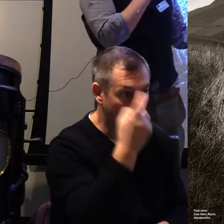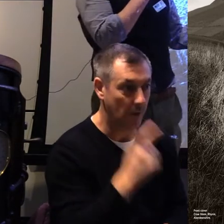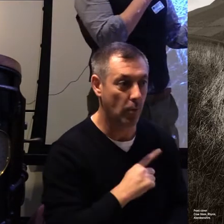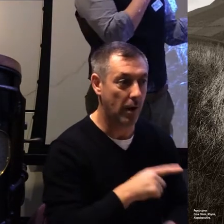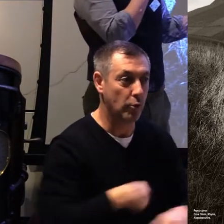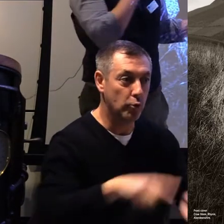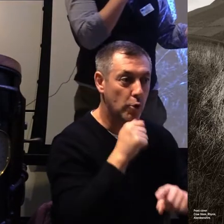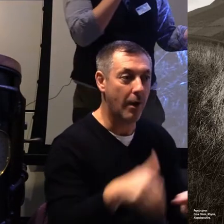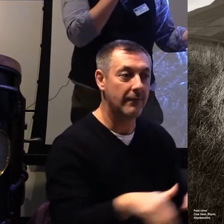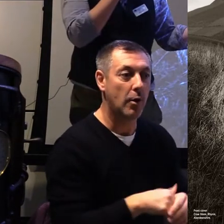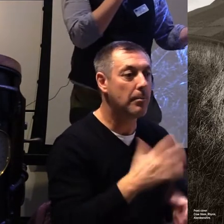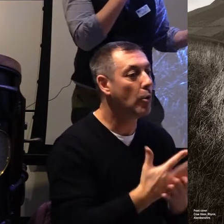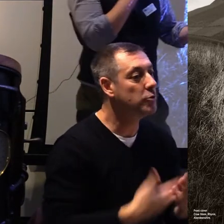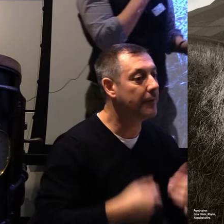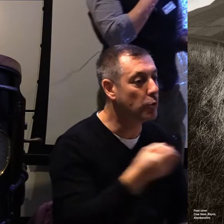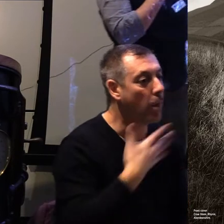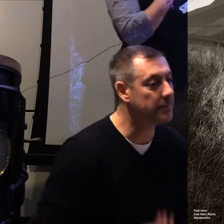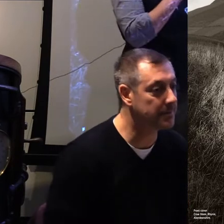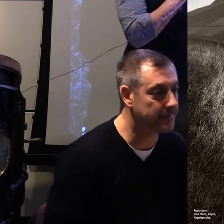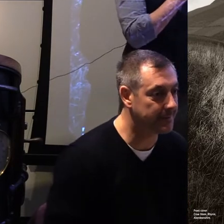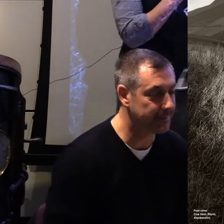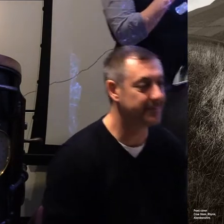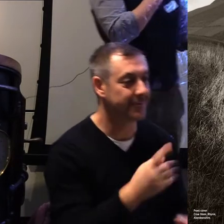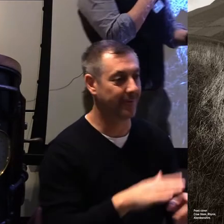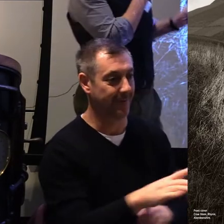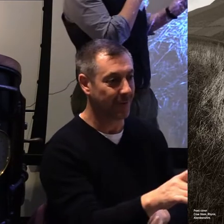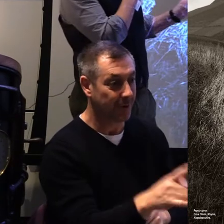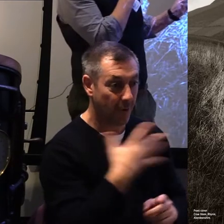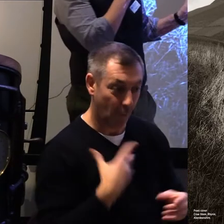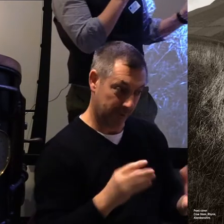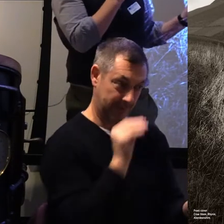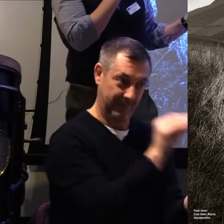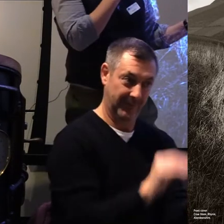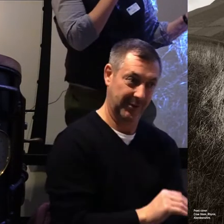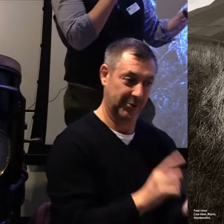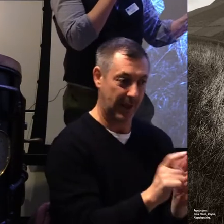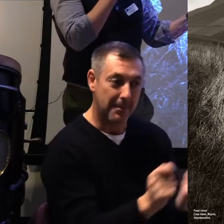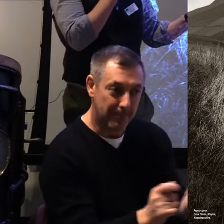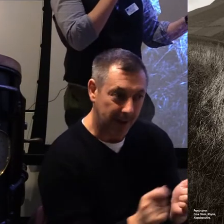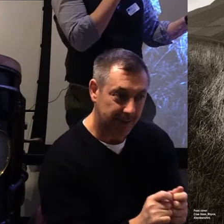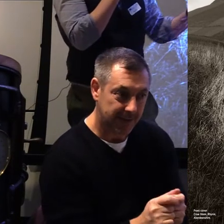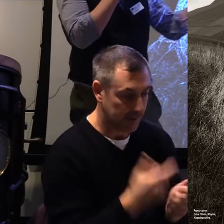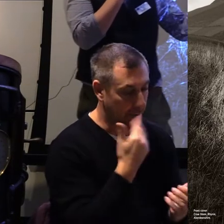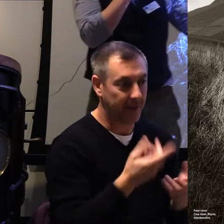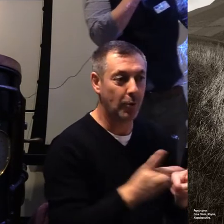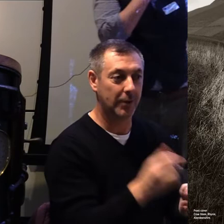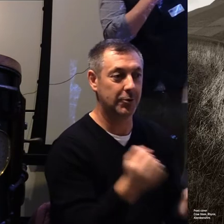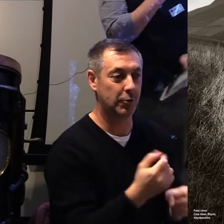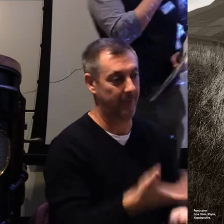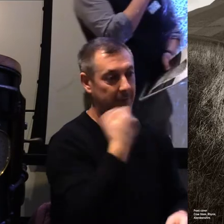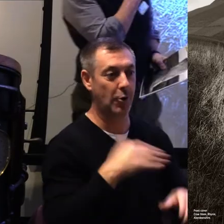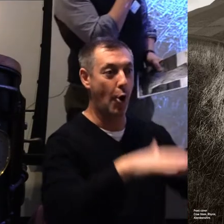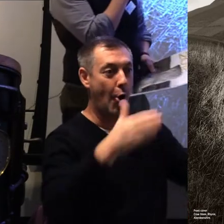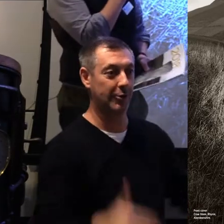you're not involved, it's probably because you didn't tell us. So for future years, if you'd love to be featured and to be celebrated in that, there's plenty of ways to do so. So come and find us that are